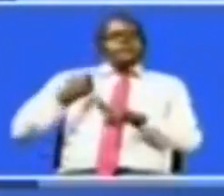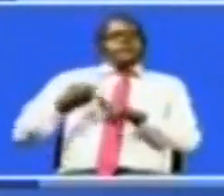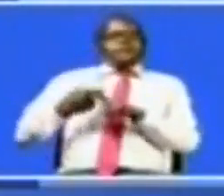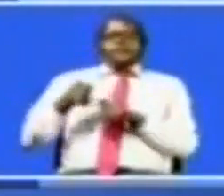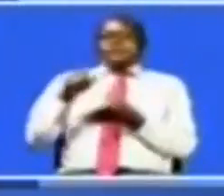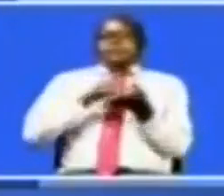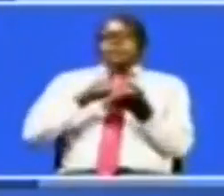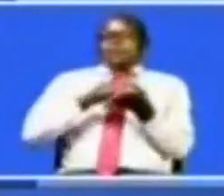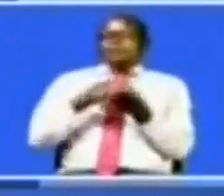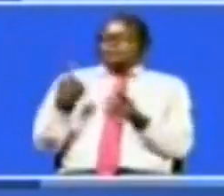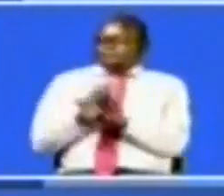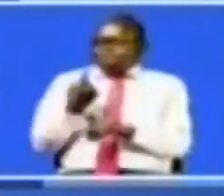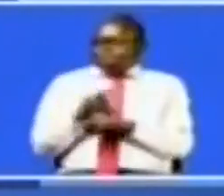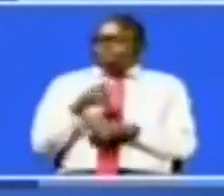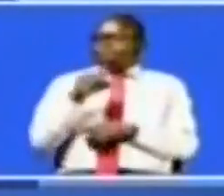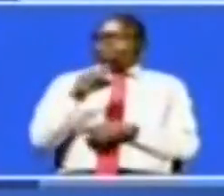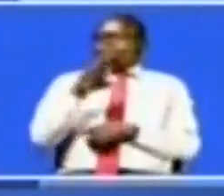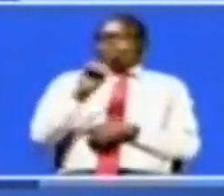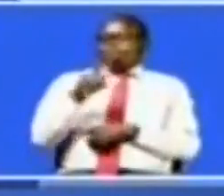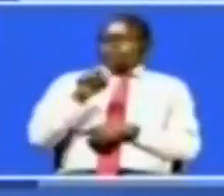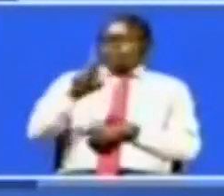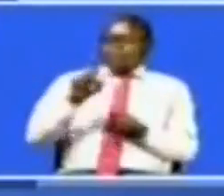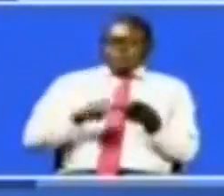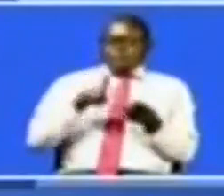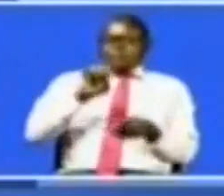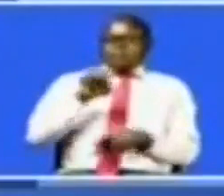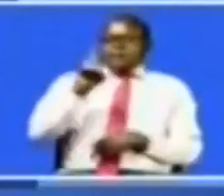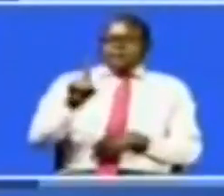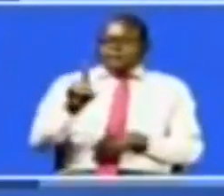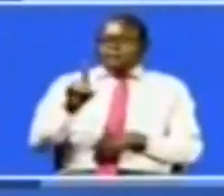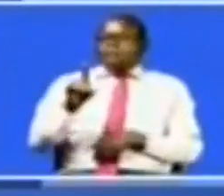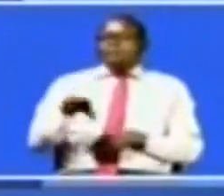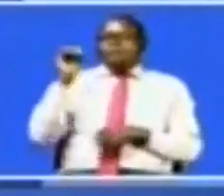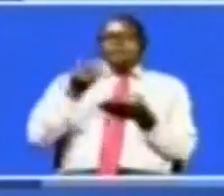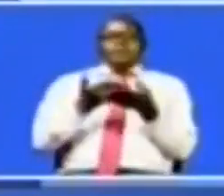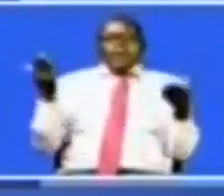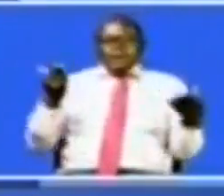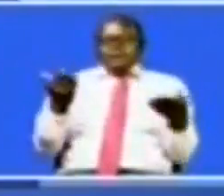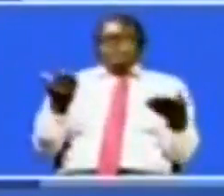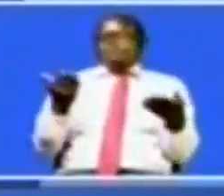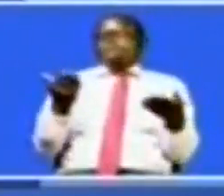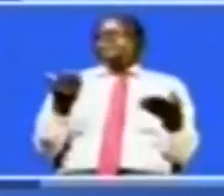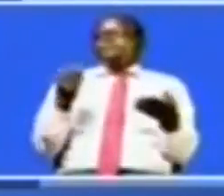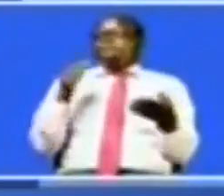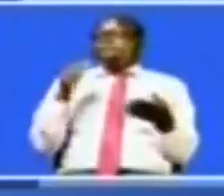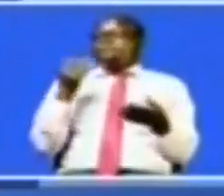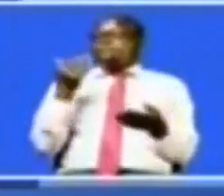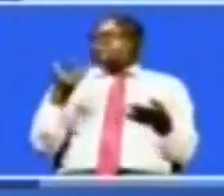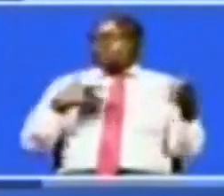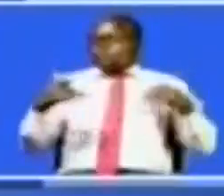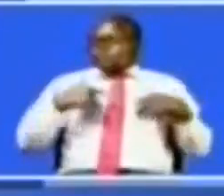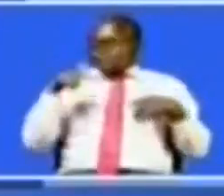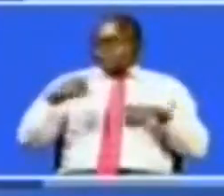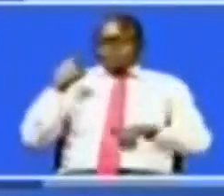mercury, arsenic, lead and copper. KEPS did not detect any non-conformity with regard to these heavy metals in any